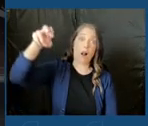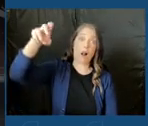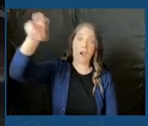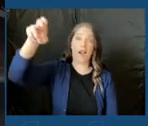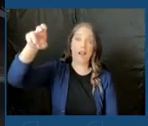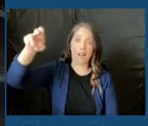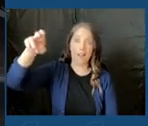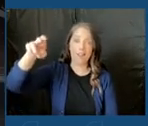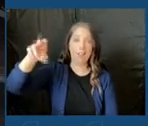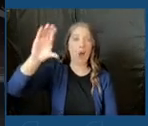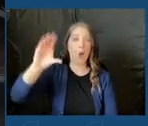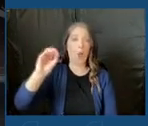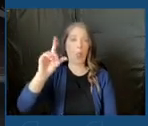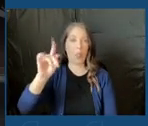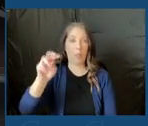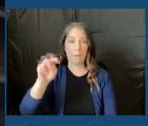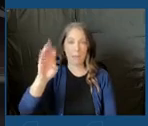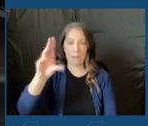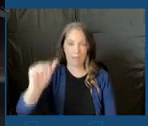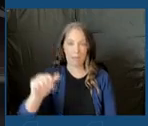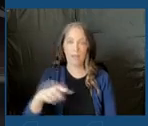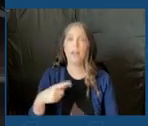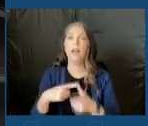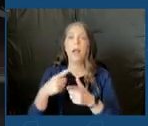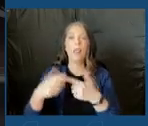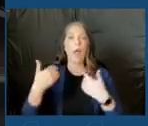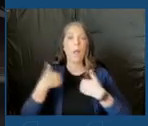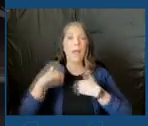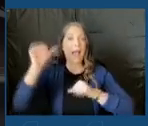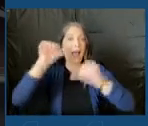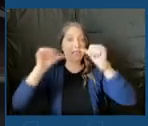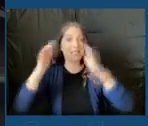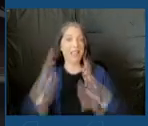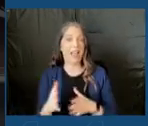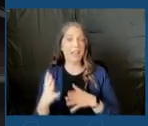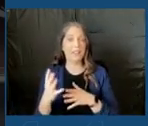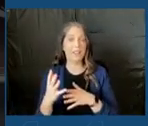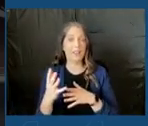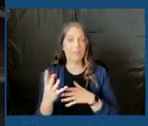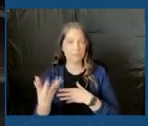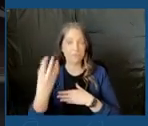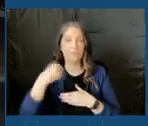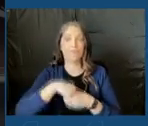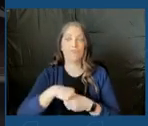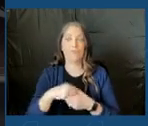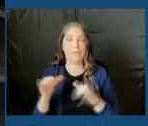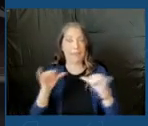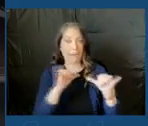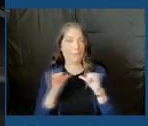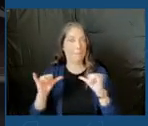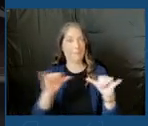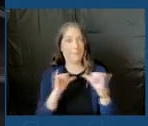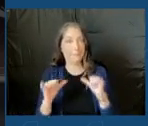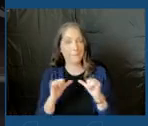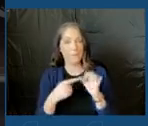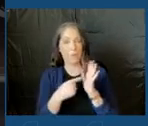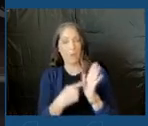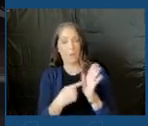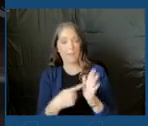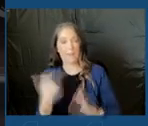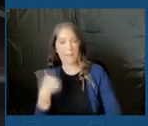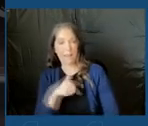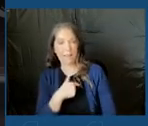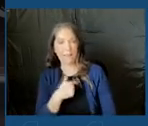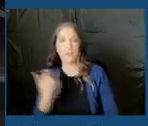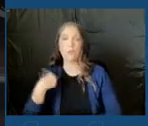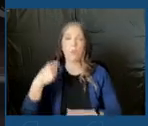Columbia. And then we had a scientist who was one of us and who represented us. And so we chose Dr. Fullerlove